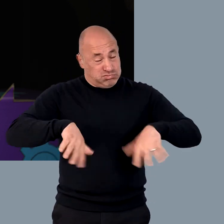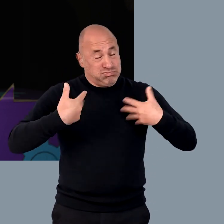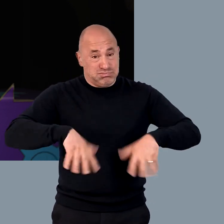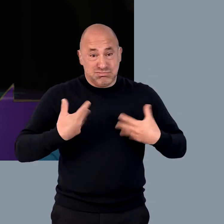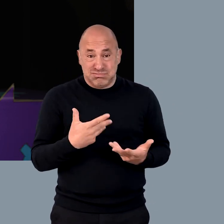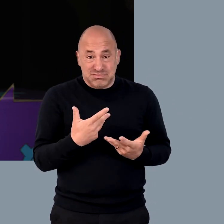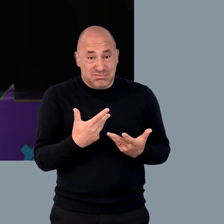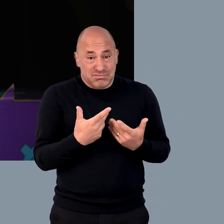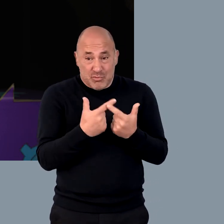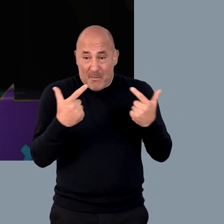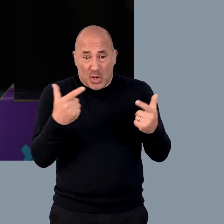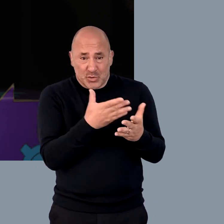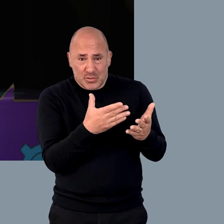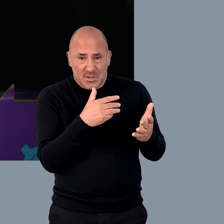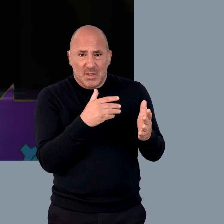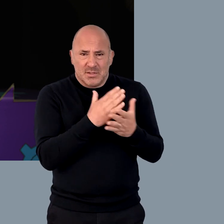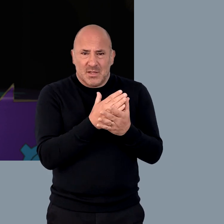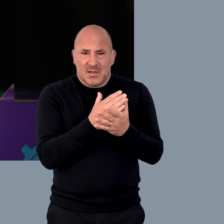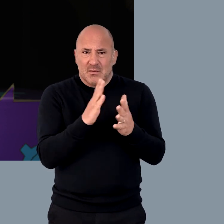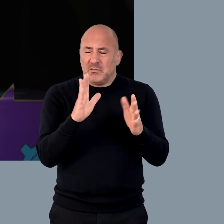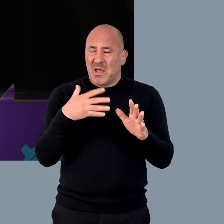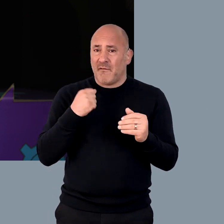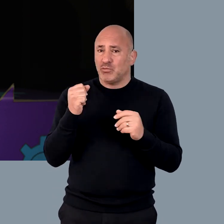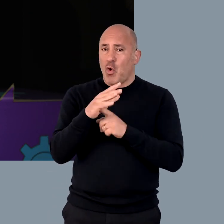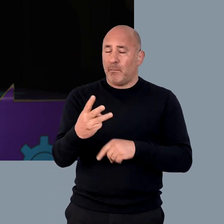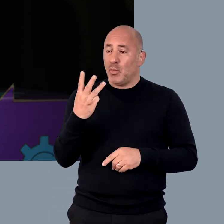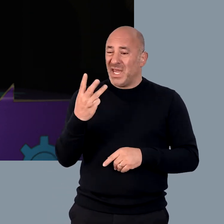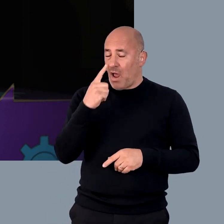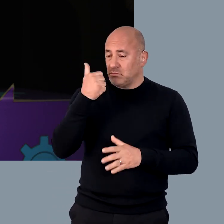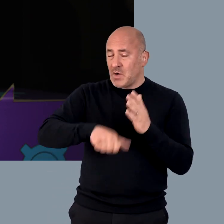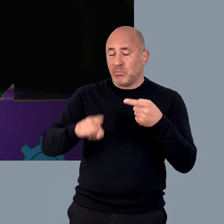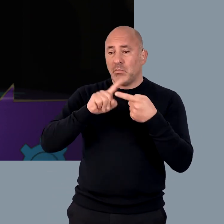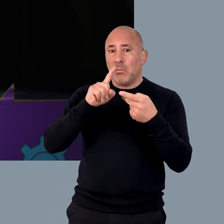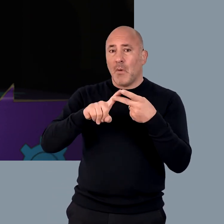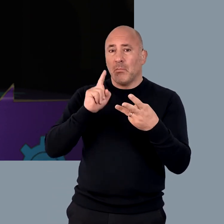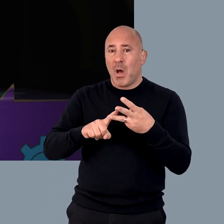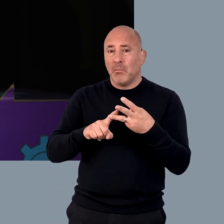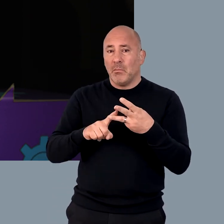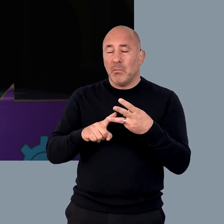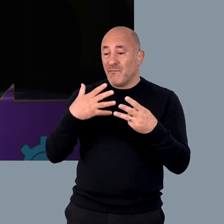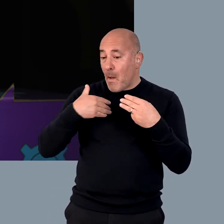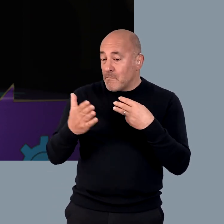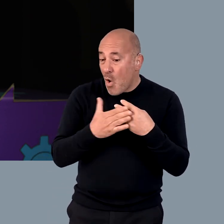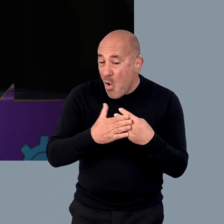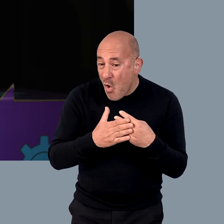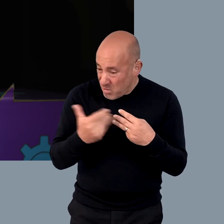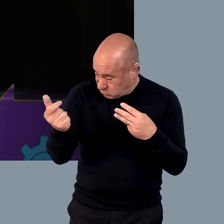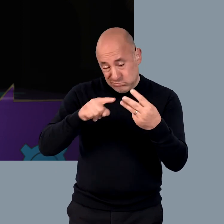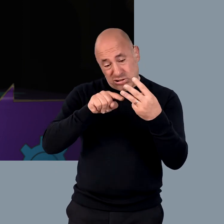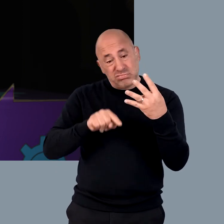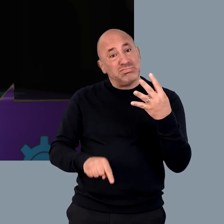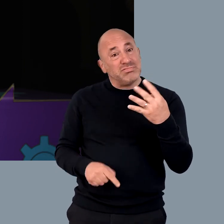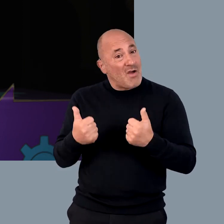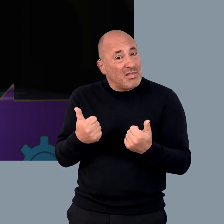like Julie's bicycles, massive set of resources. There's just so much, but actually here are the top 3 things that you can start